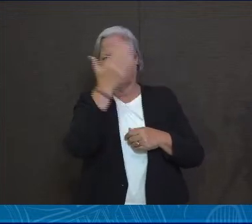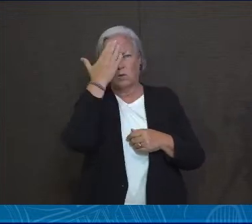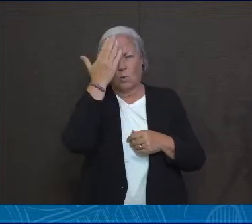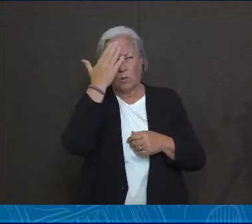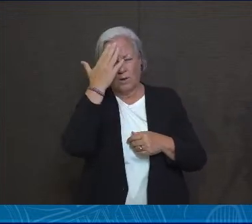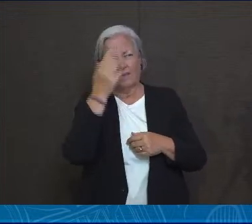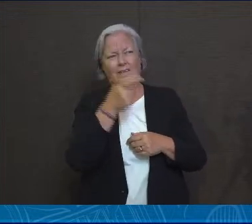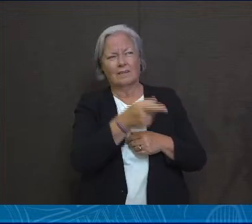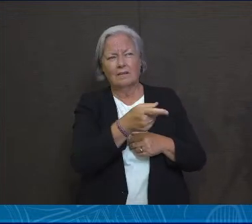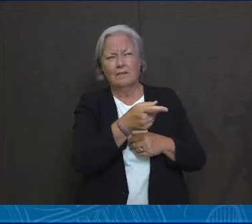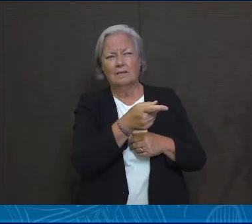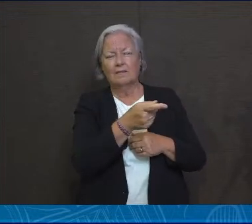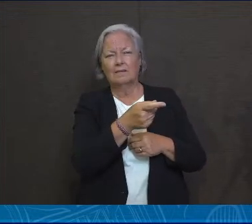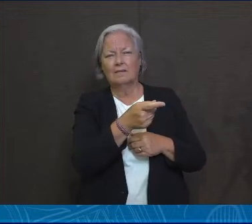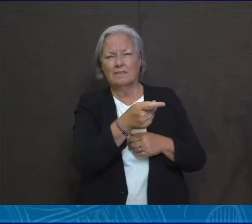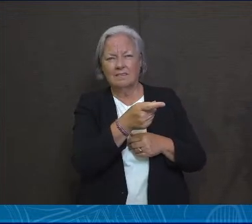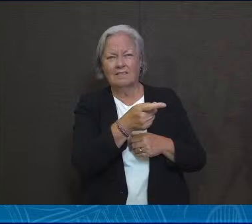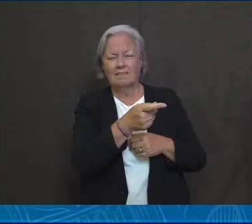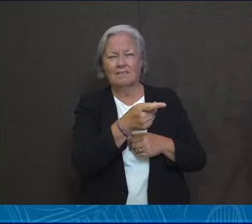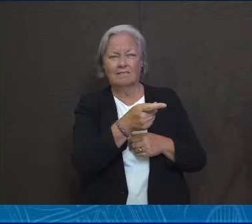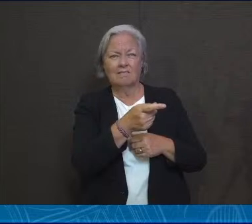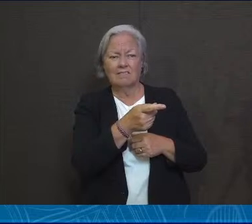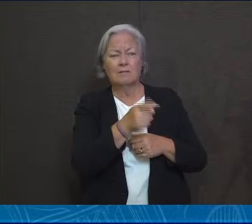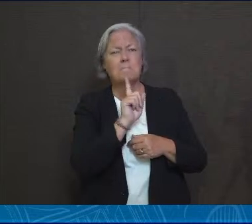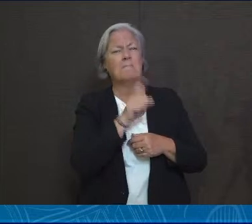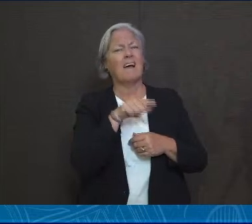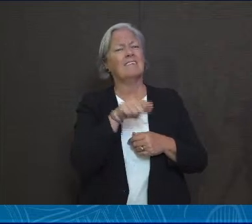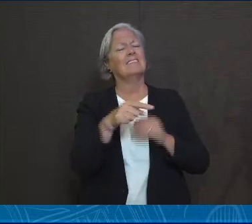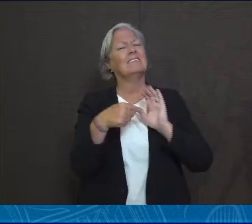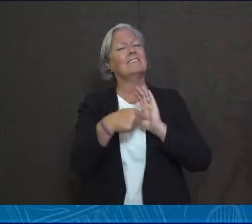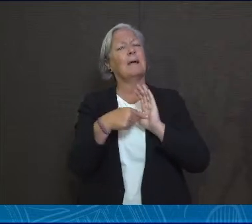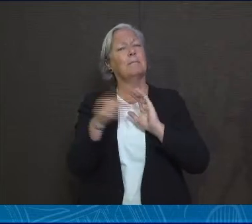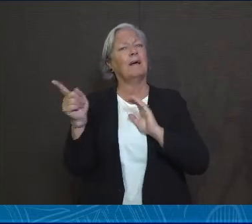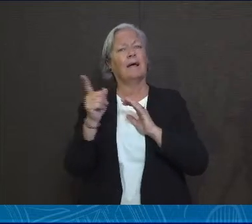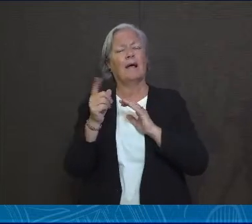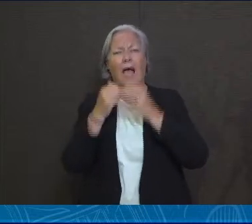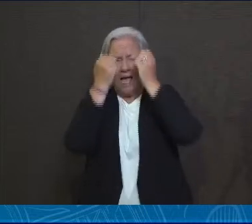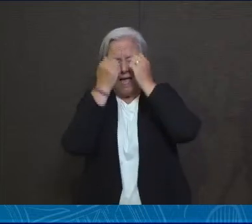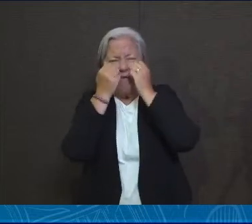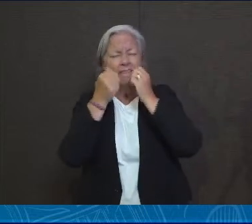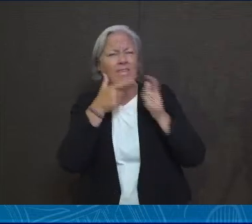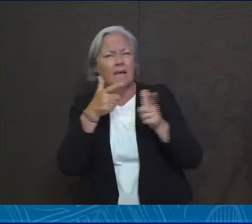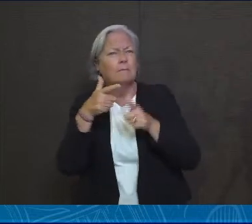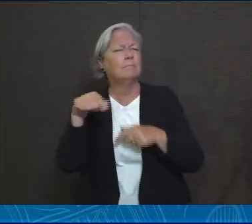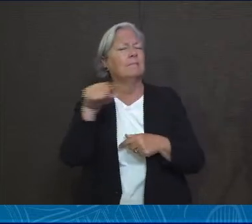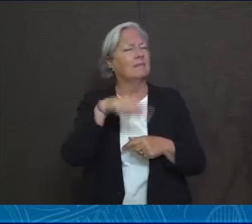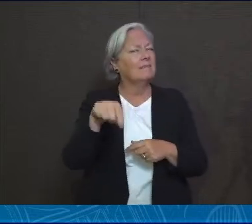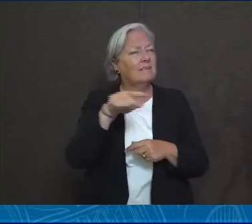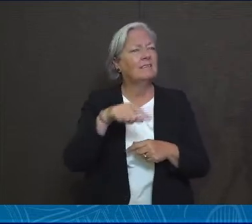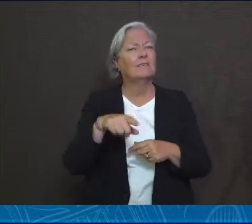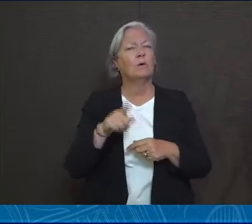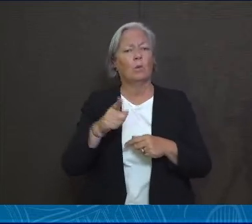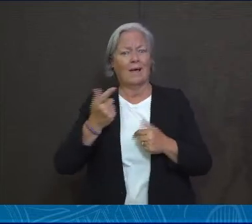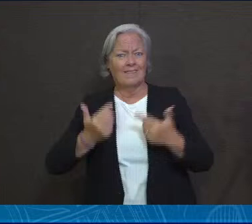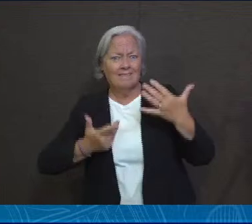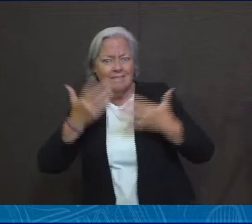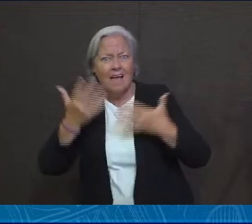to be dealt with. And I think terrorism and data security of this